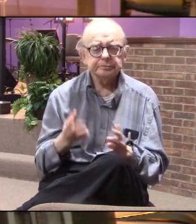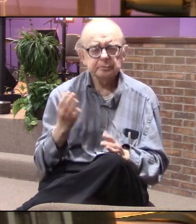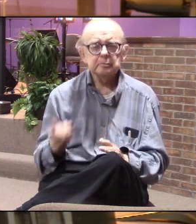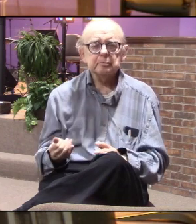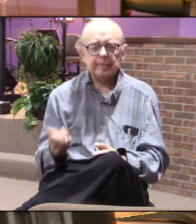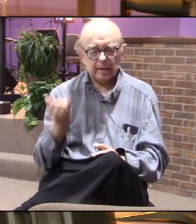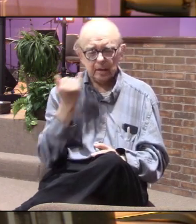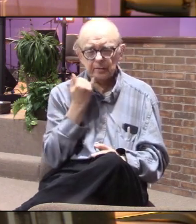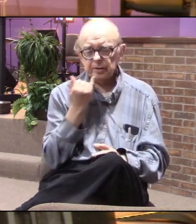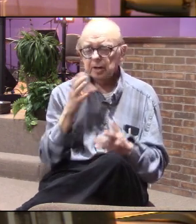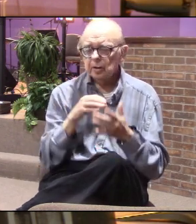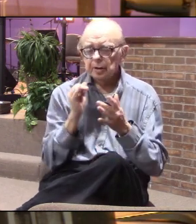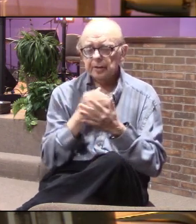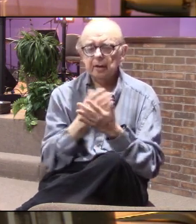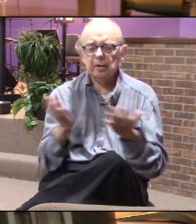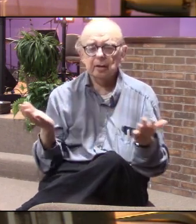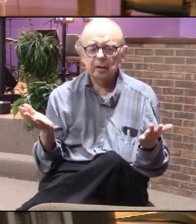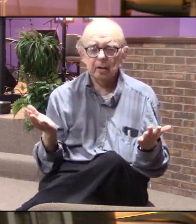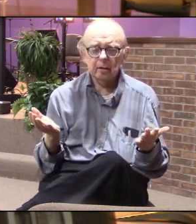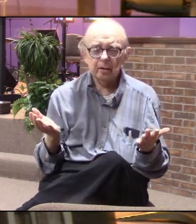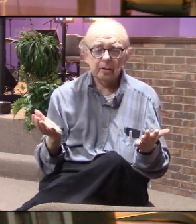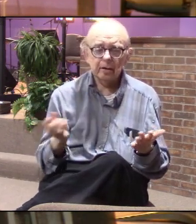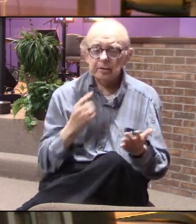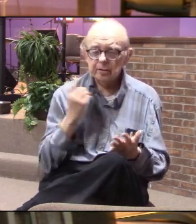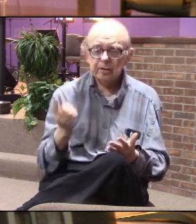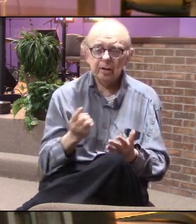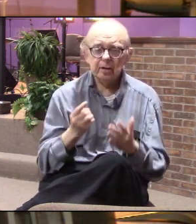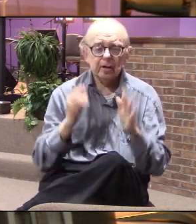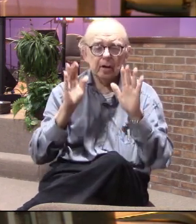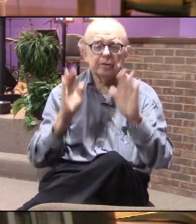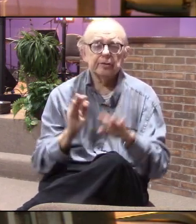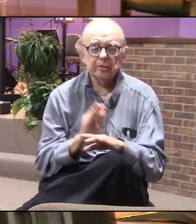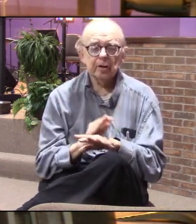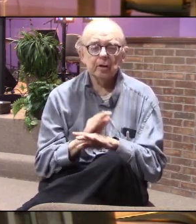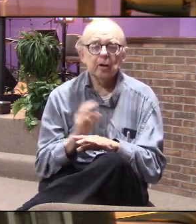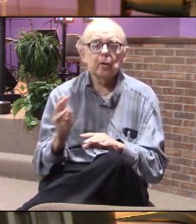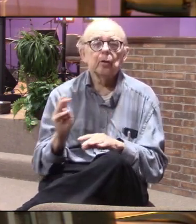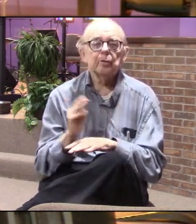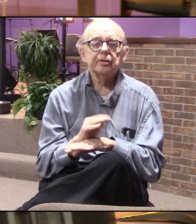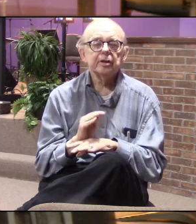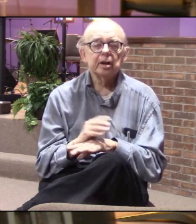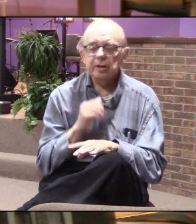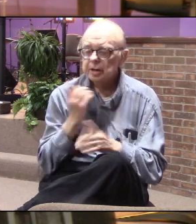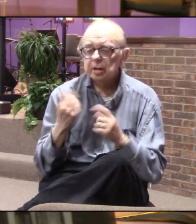Because if you didn't learn anything, you evidently weren't here on Sunday night or Wednesday night.